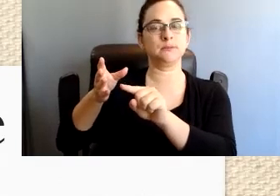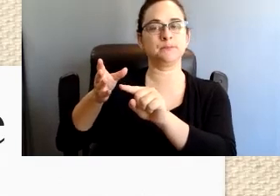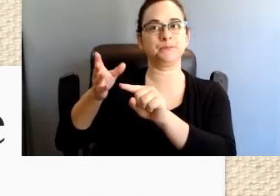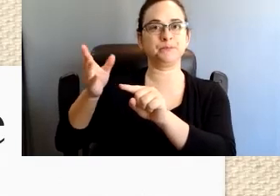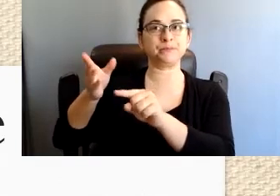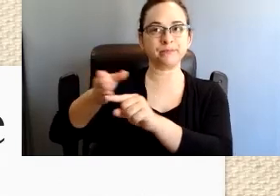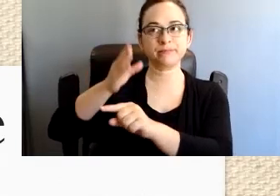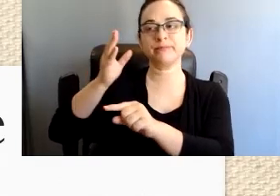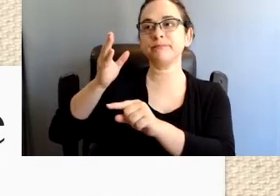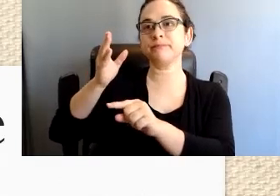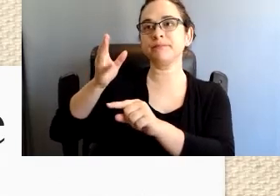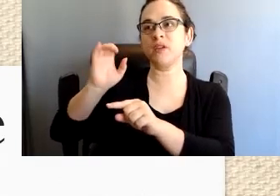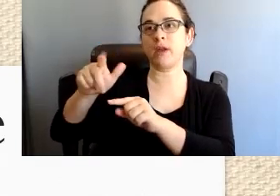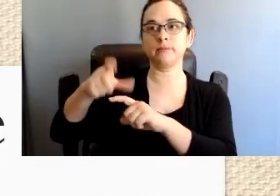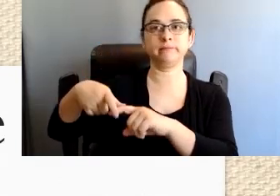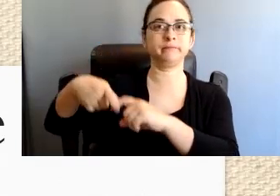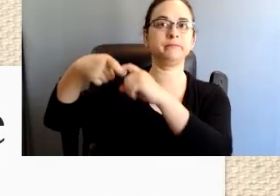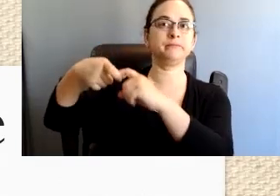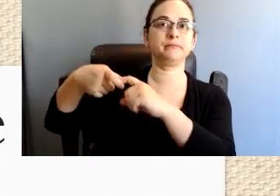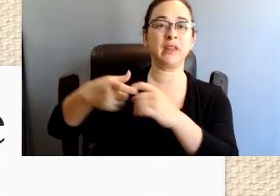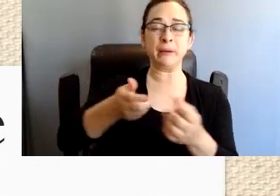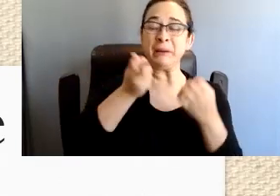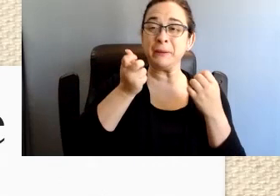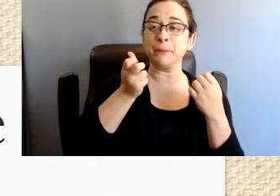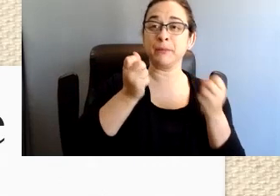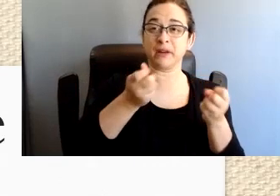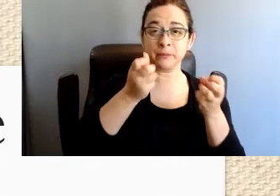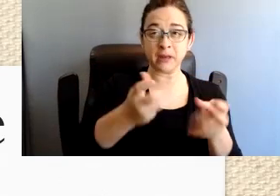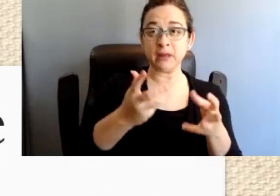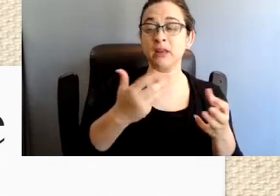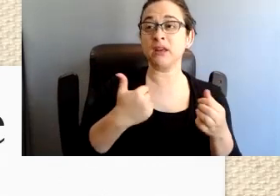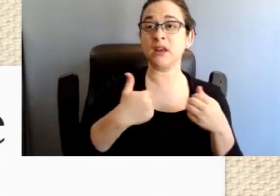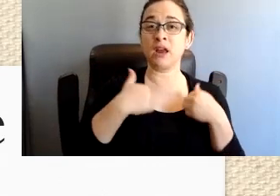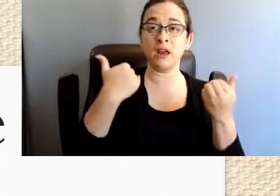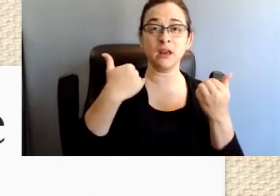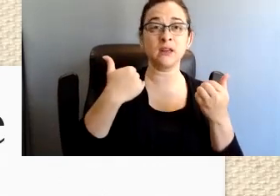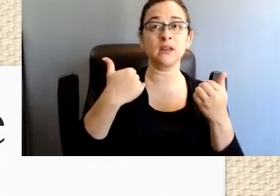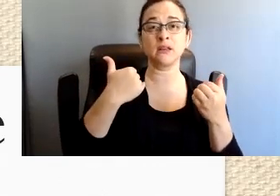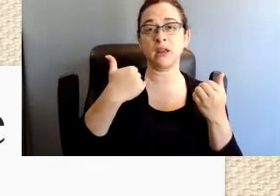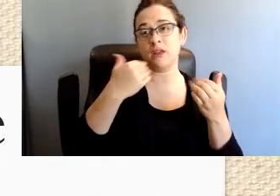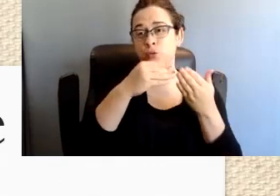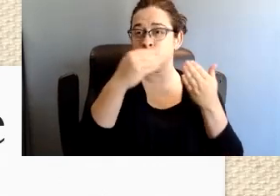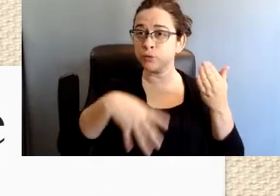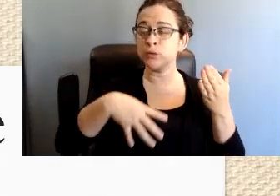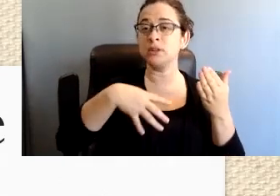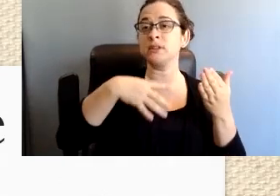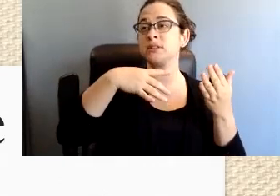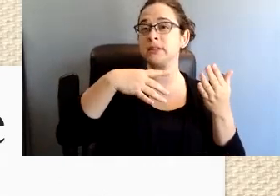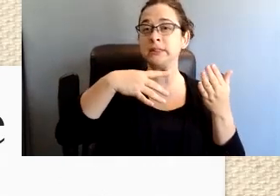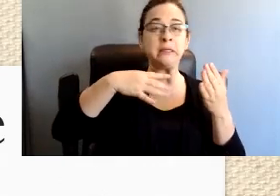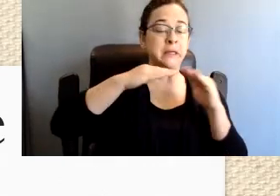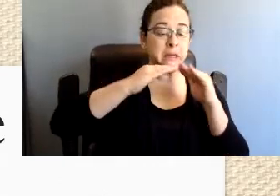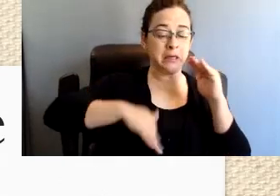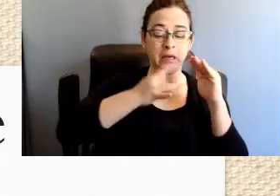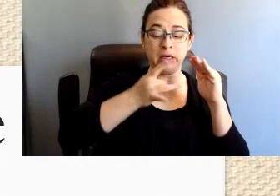in many of those young kids, a lot of them, they do not know they're even undocumented until they turn 18. When they asking